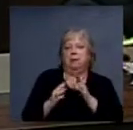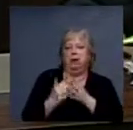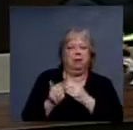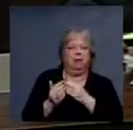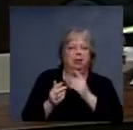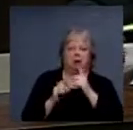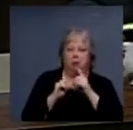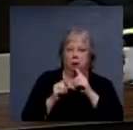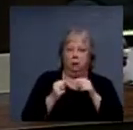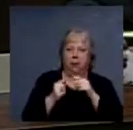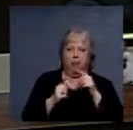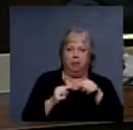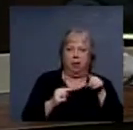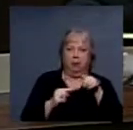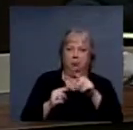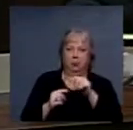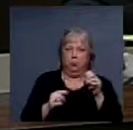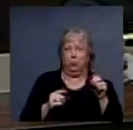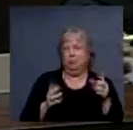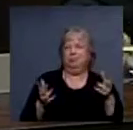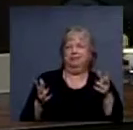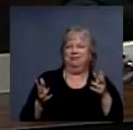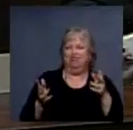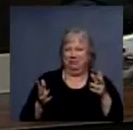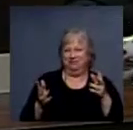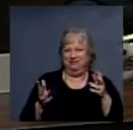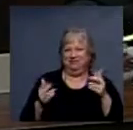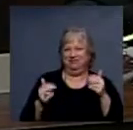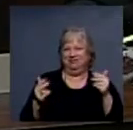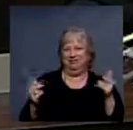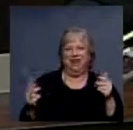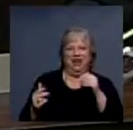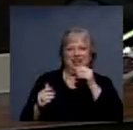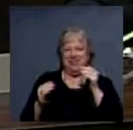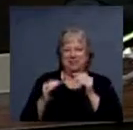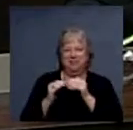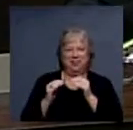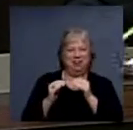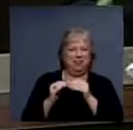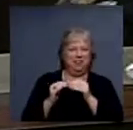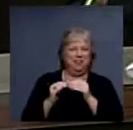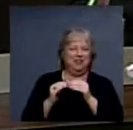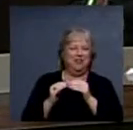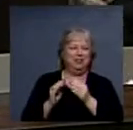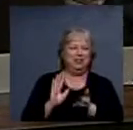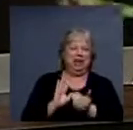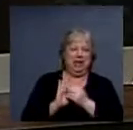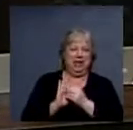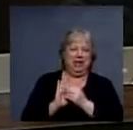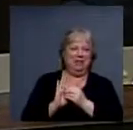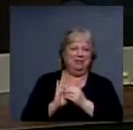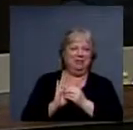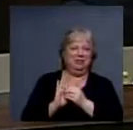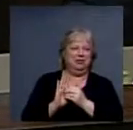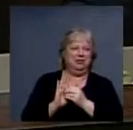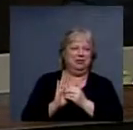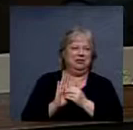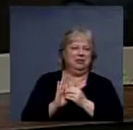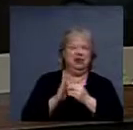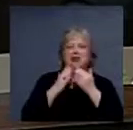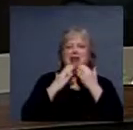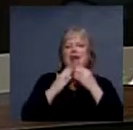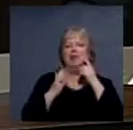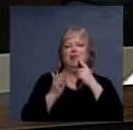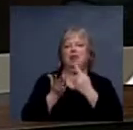about them too, Yeah, it's just not fair. But again, thanks for the